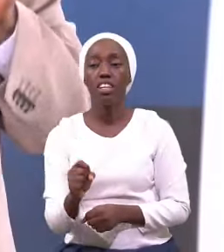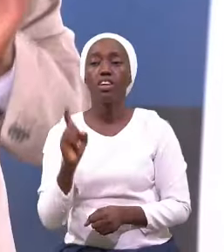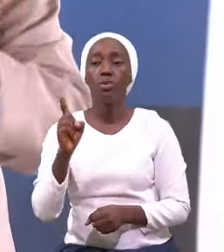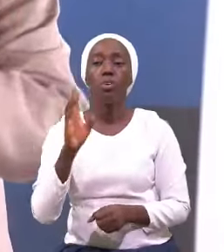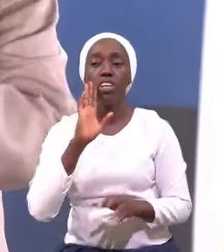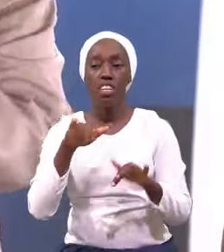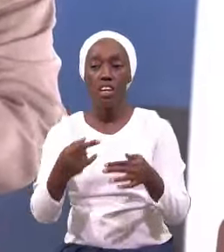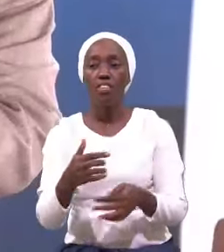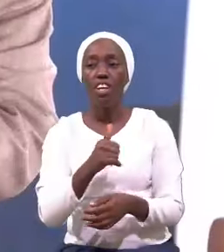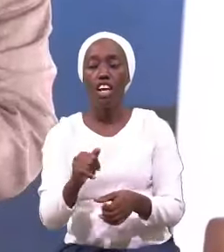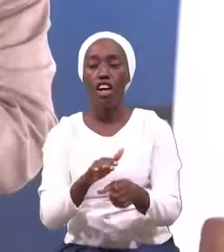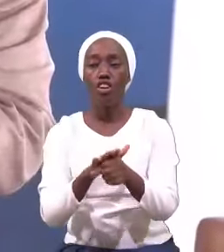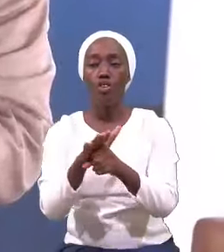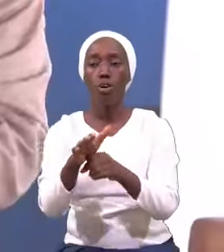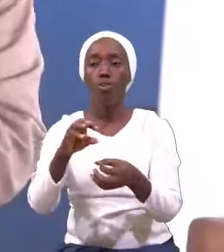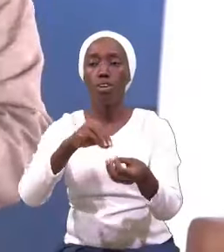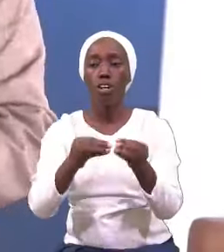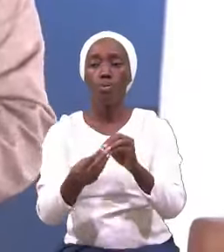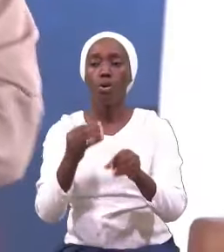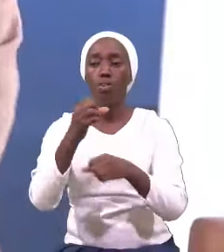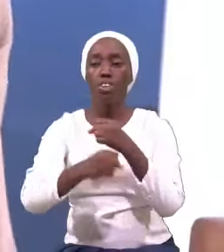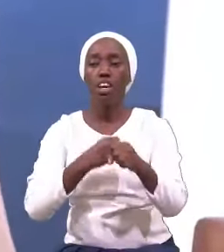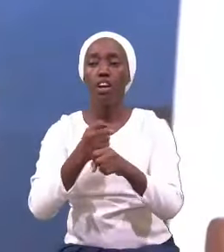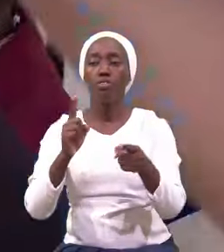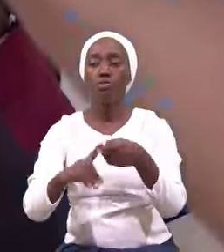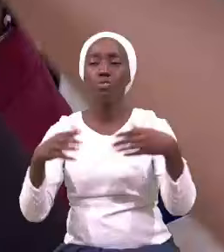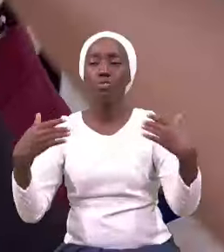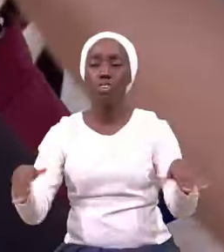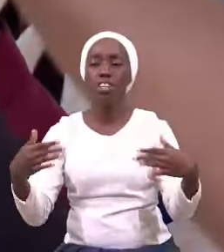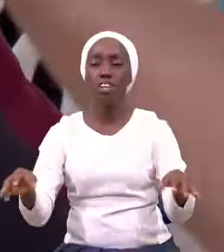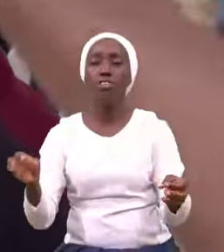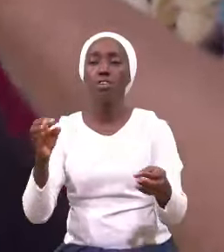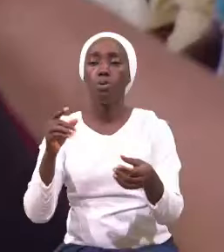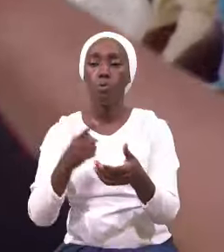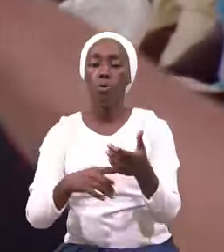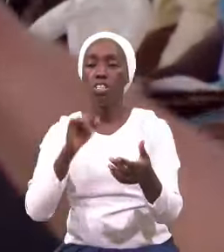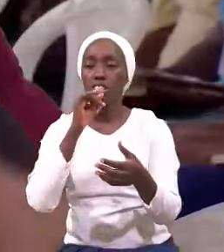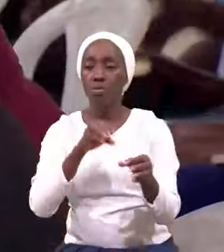number of years to finish what he called you to do.